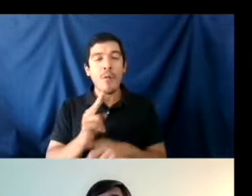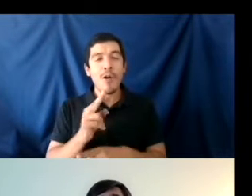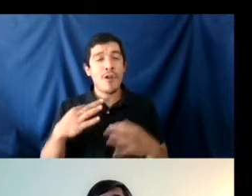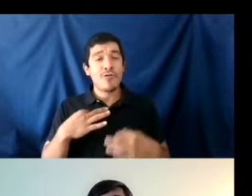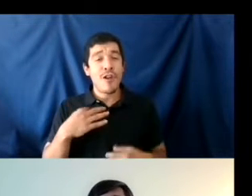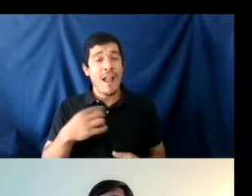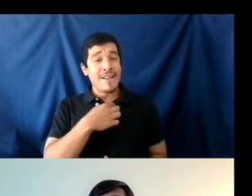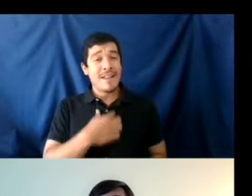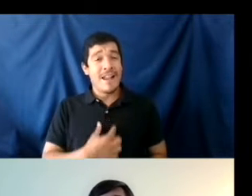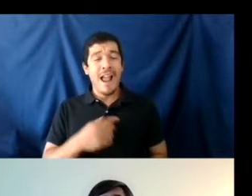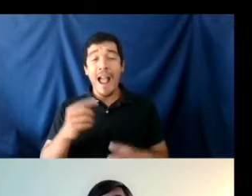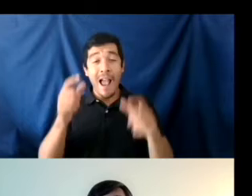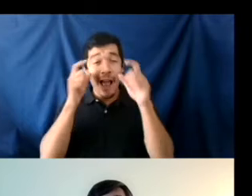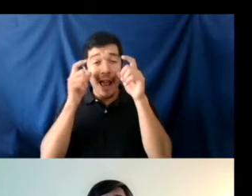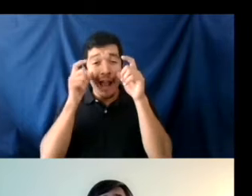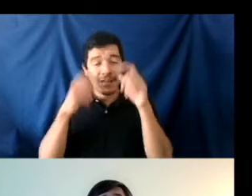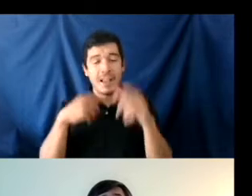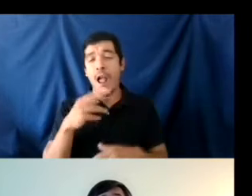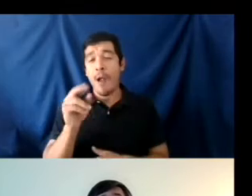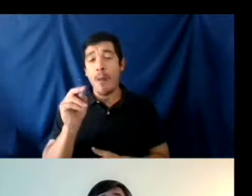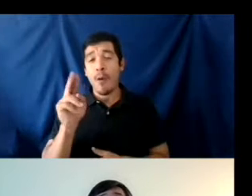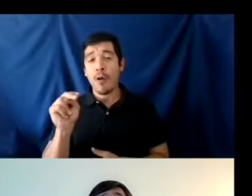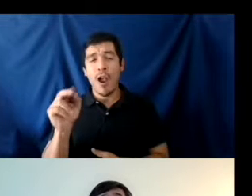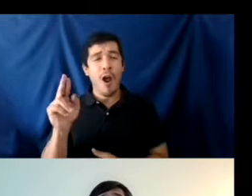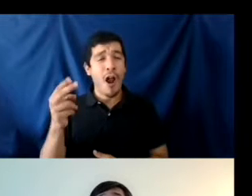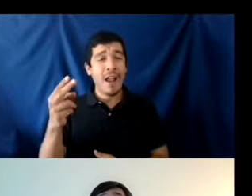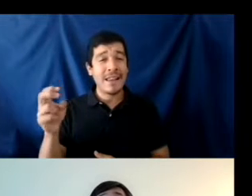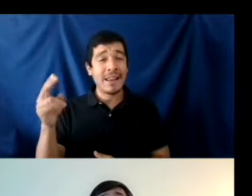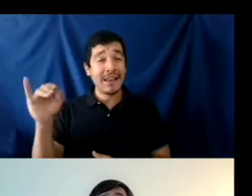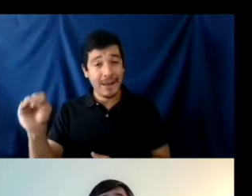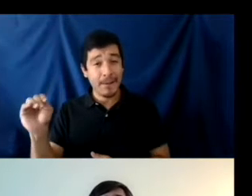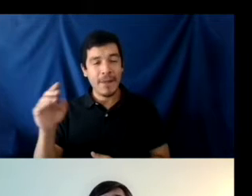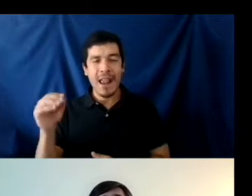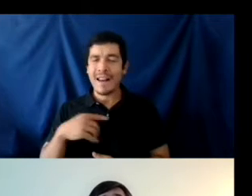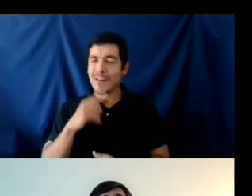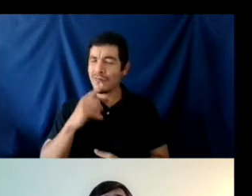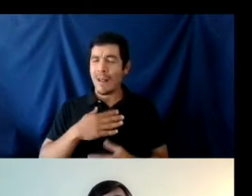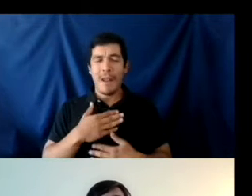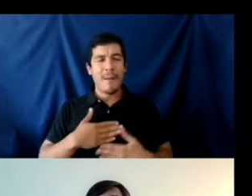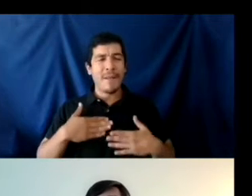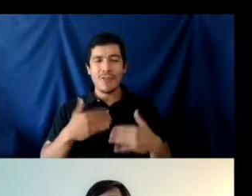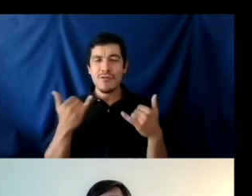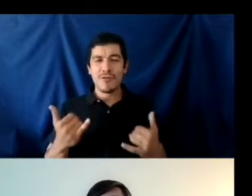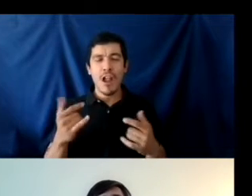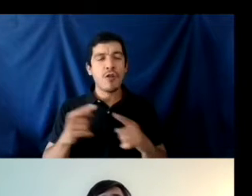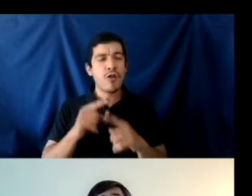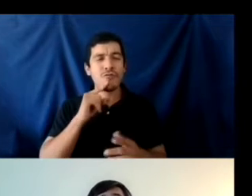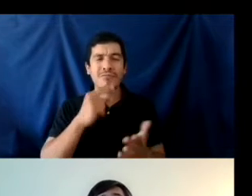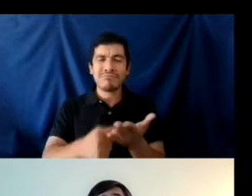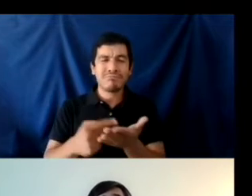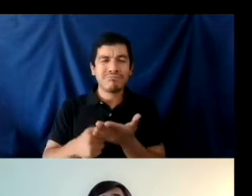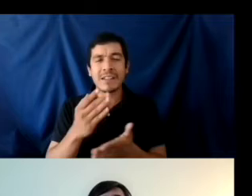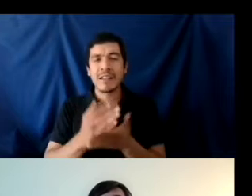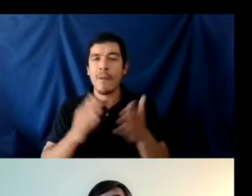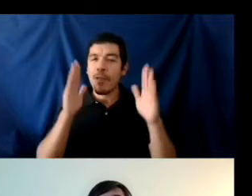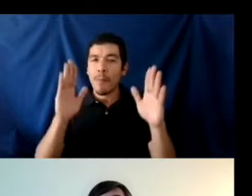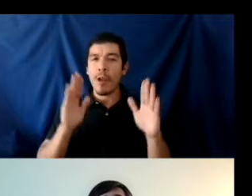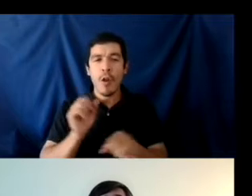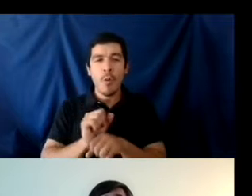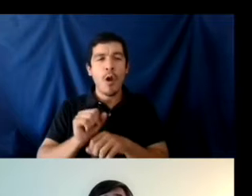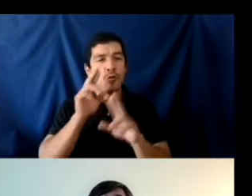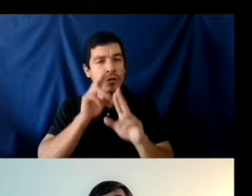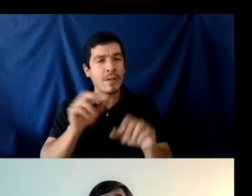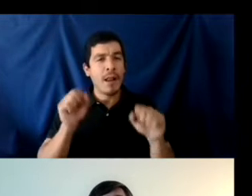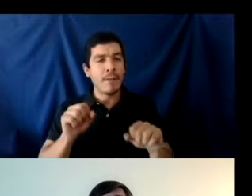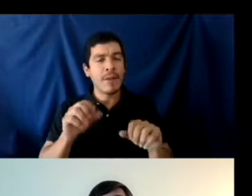glasses, and my pronouns are he, him. And it's my pleasure today to really talk about some of the amazing work that RespectAbility